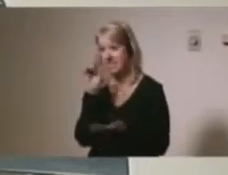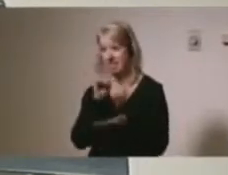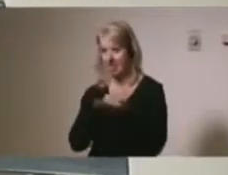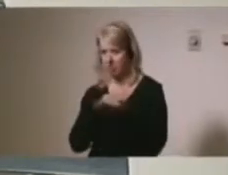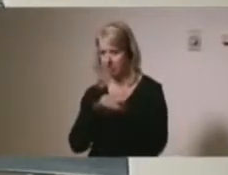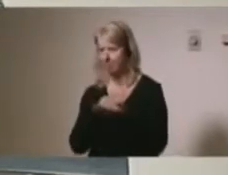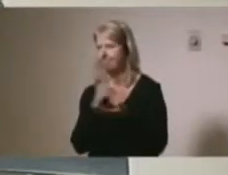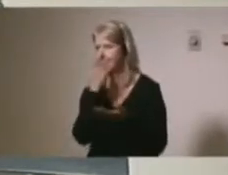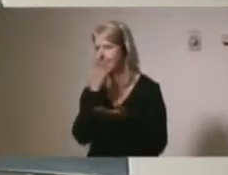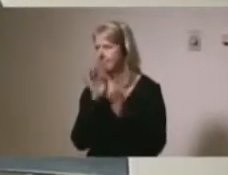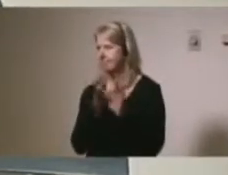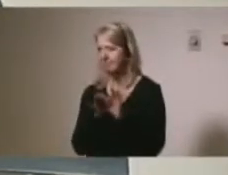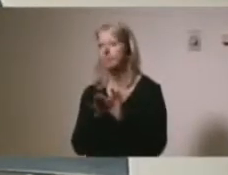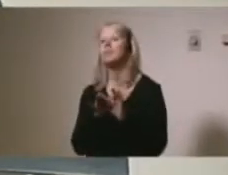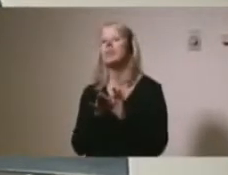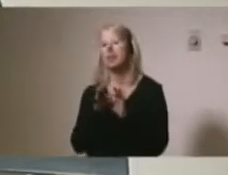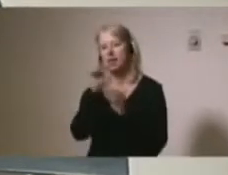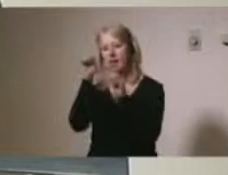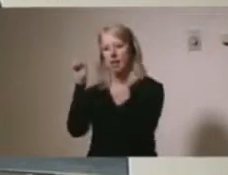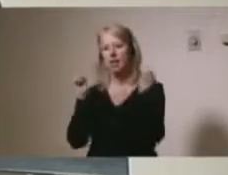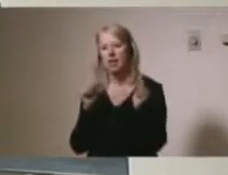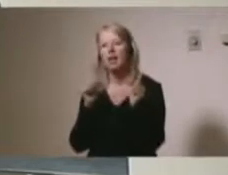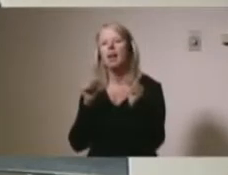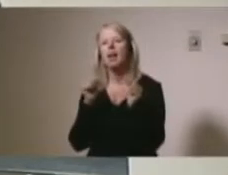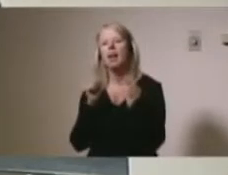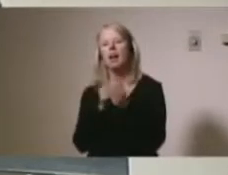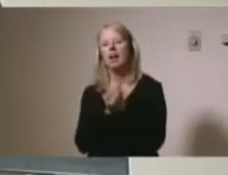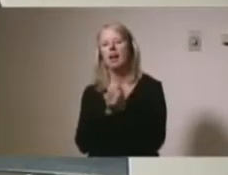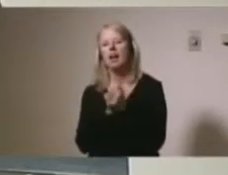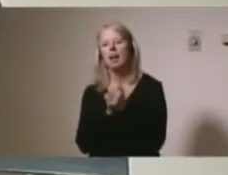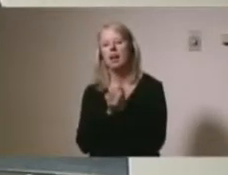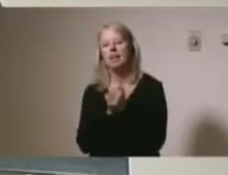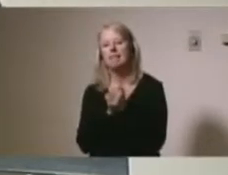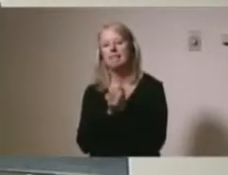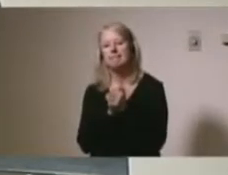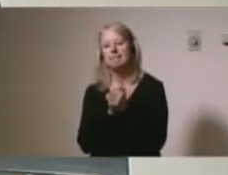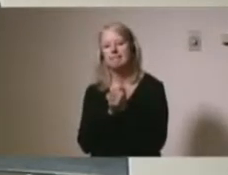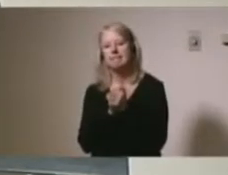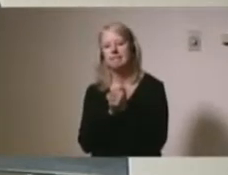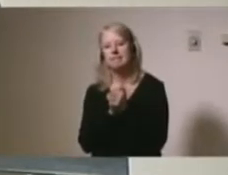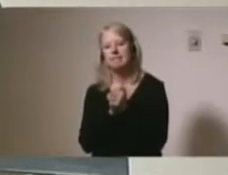and there's even a law that states that